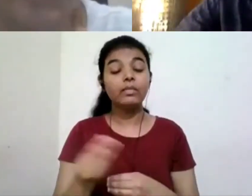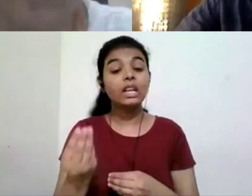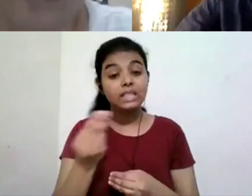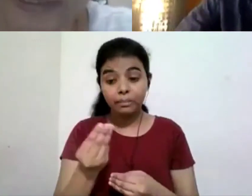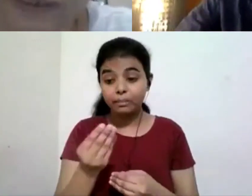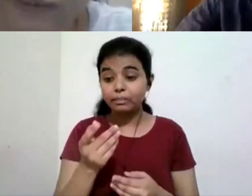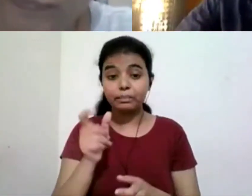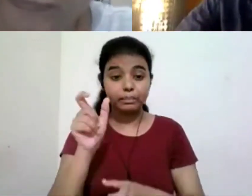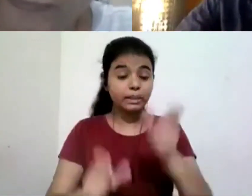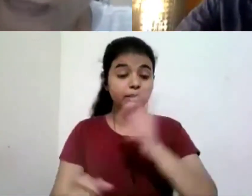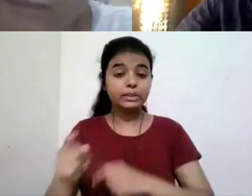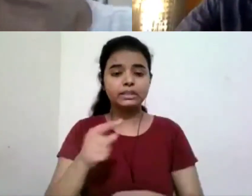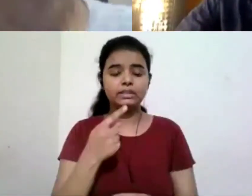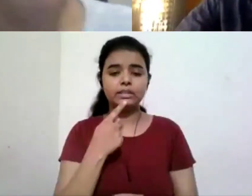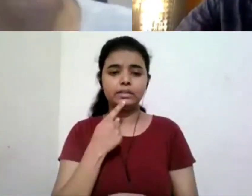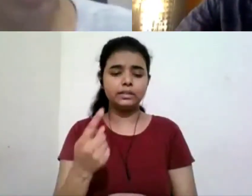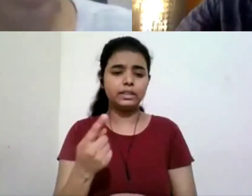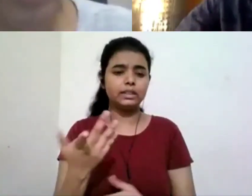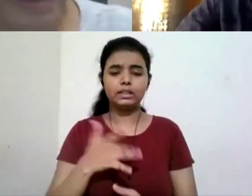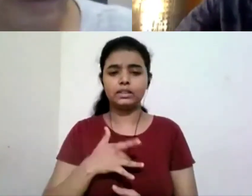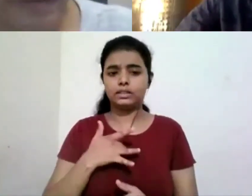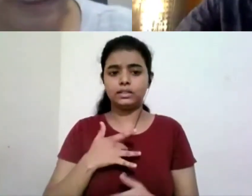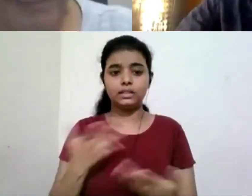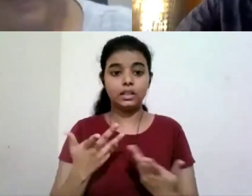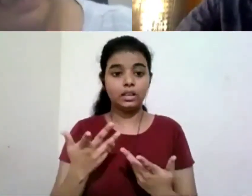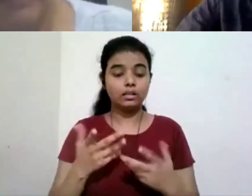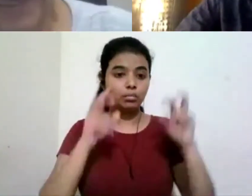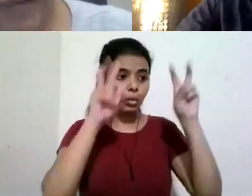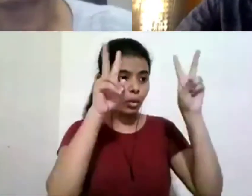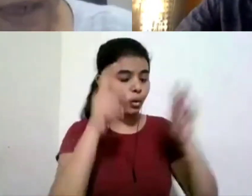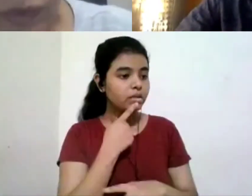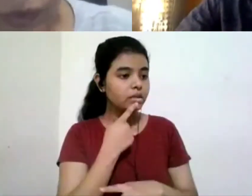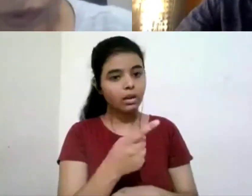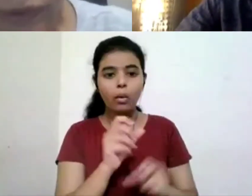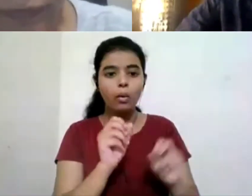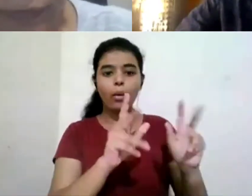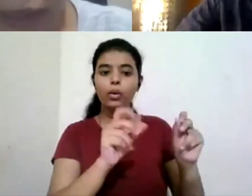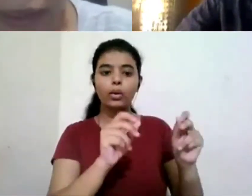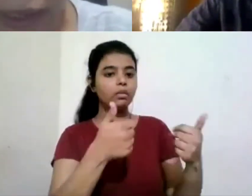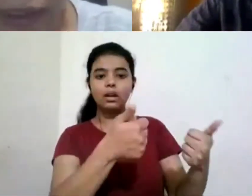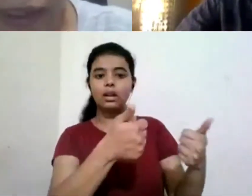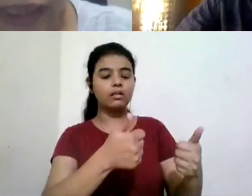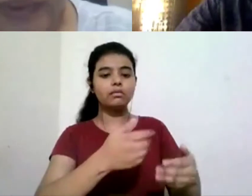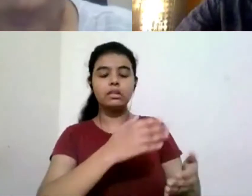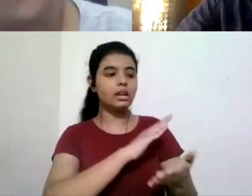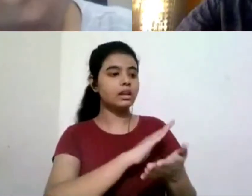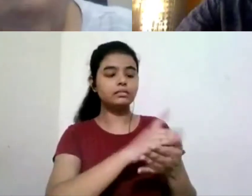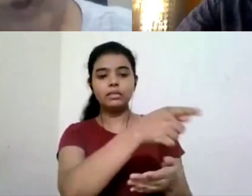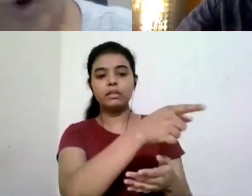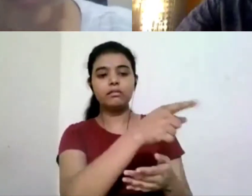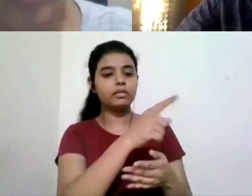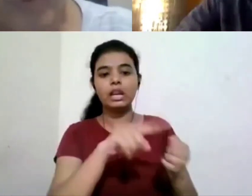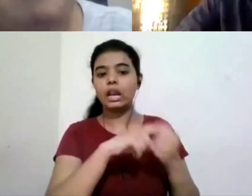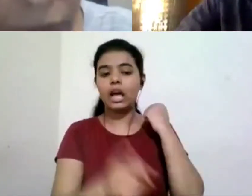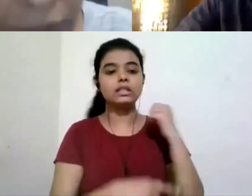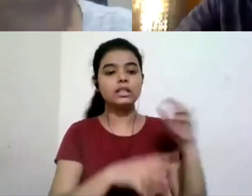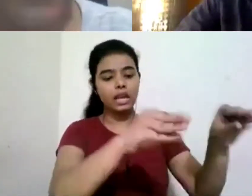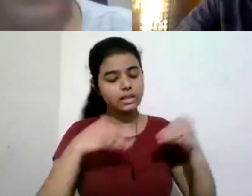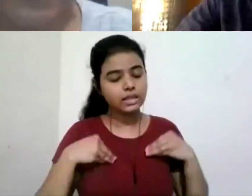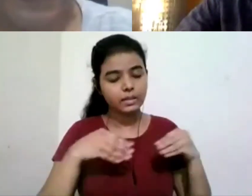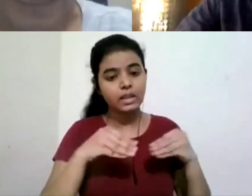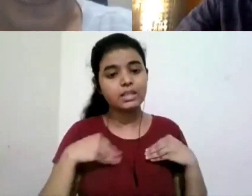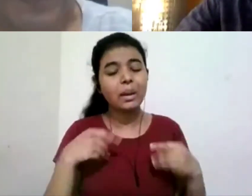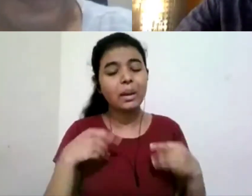even sort of feel that because the court said it, it's become like a final word. And the way in which all good